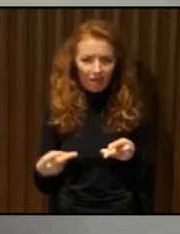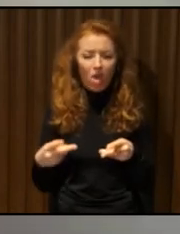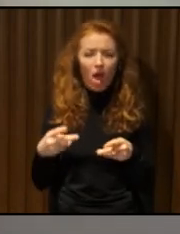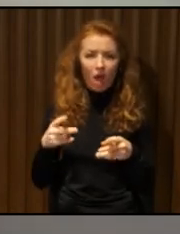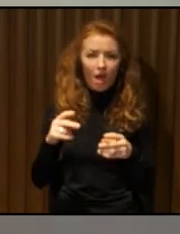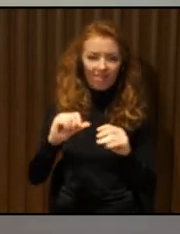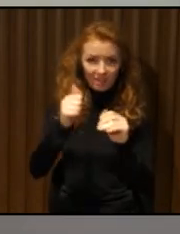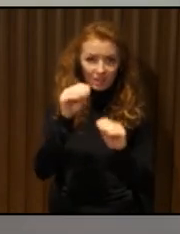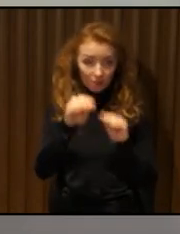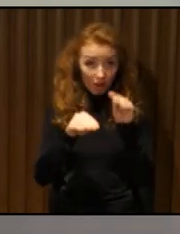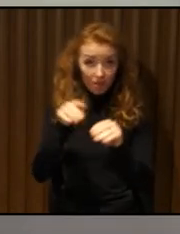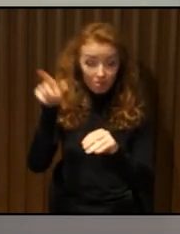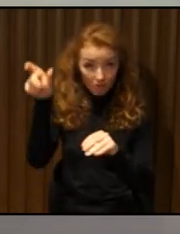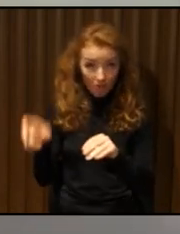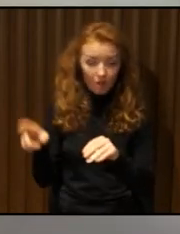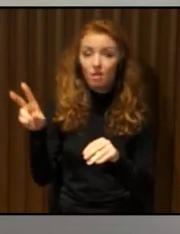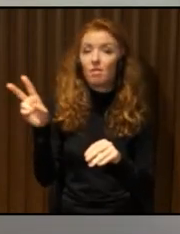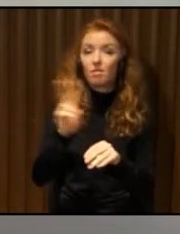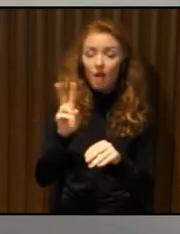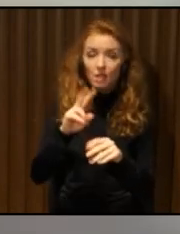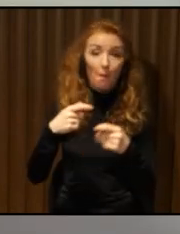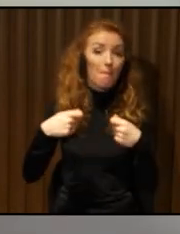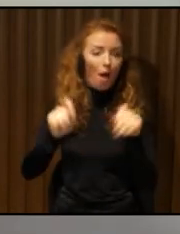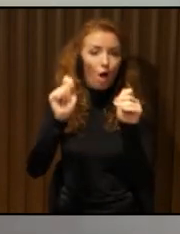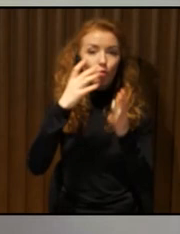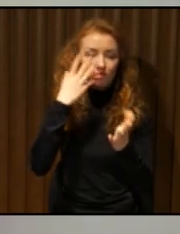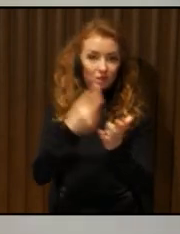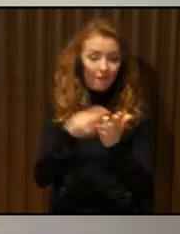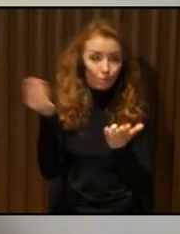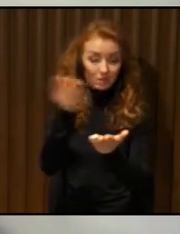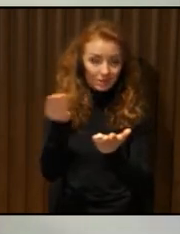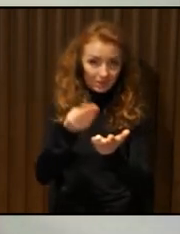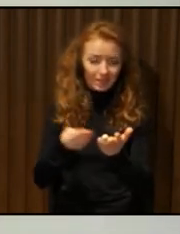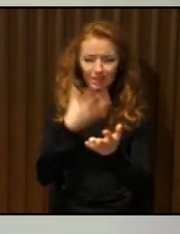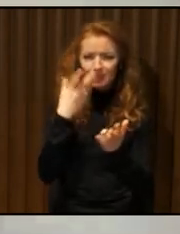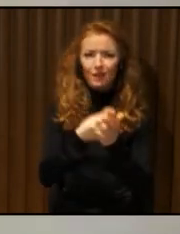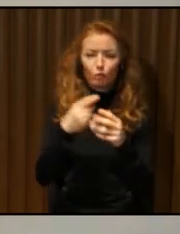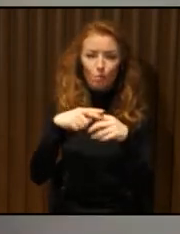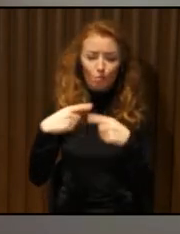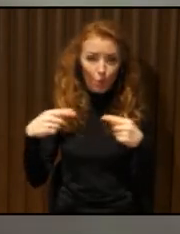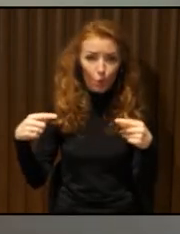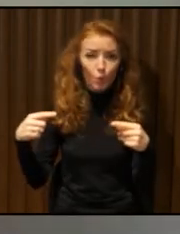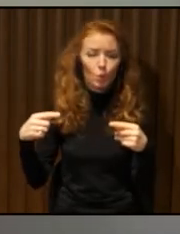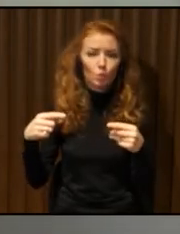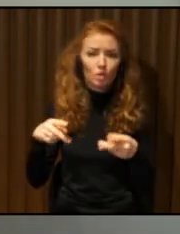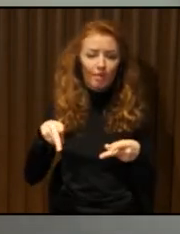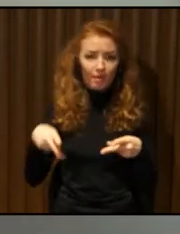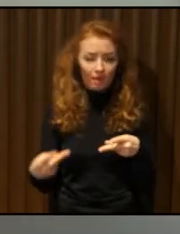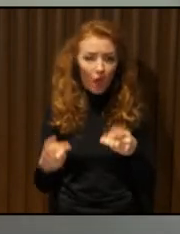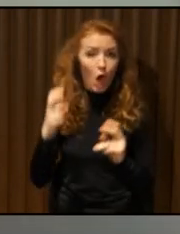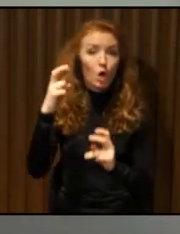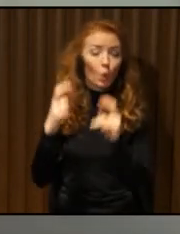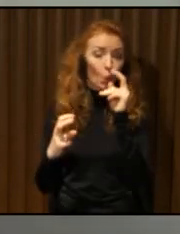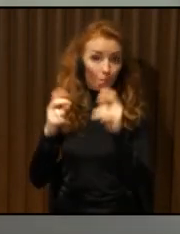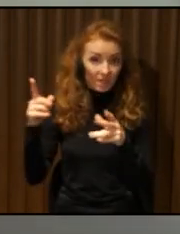design products as drawings to IKEA factories, and then how do